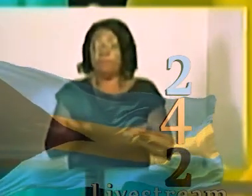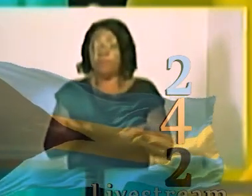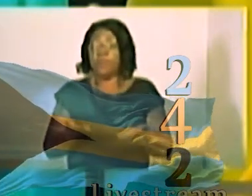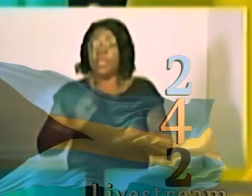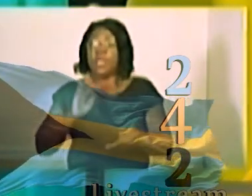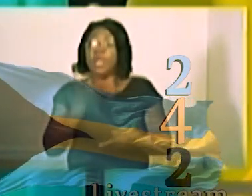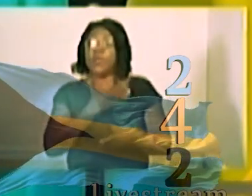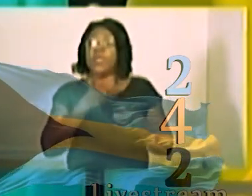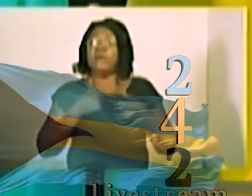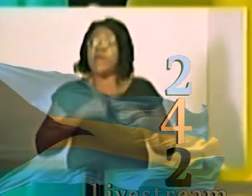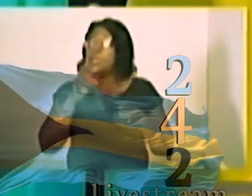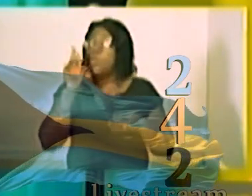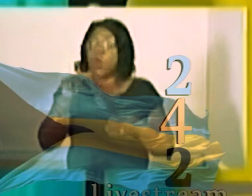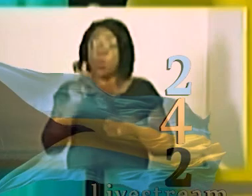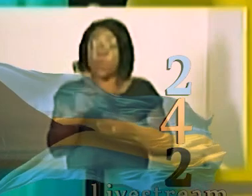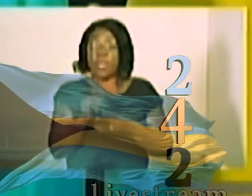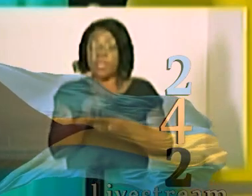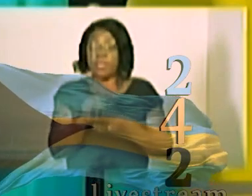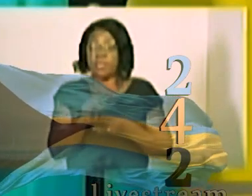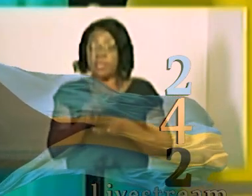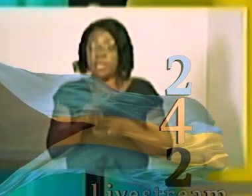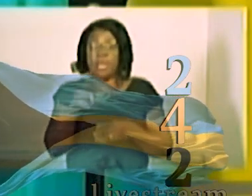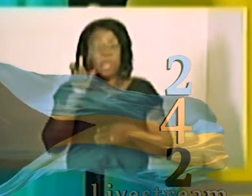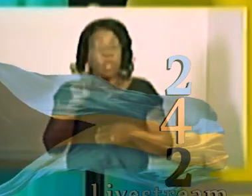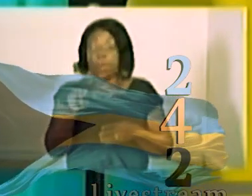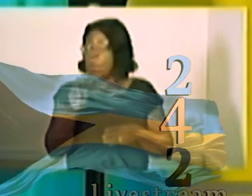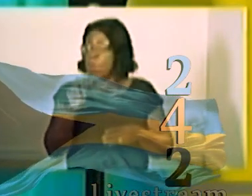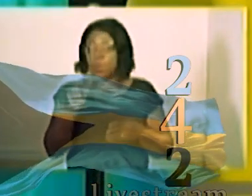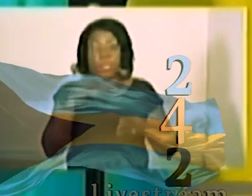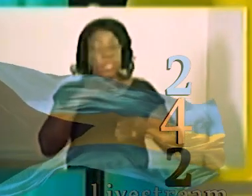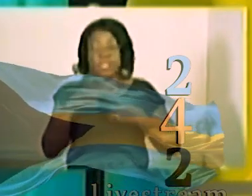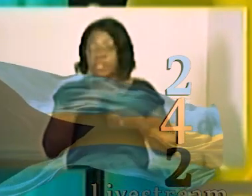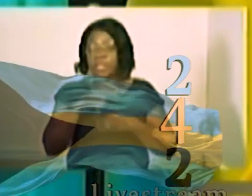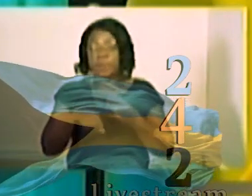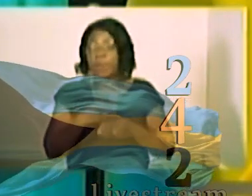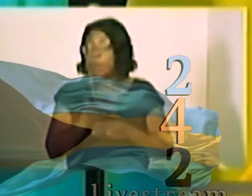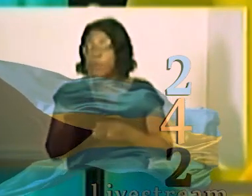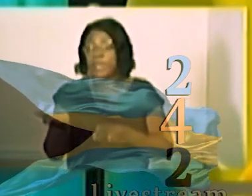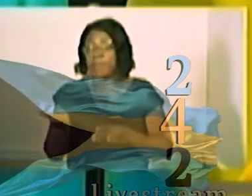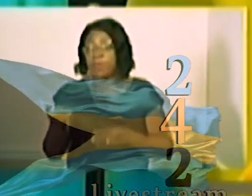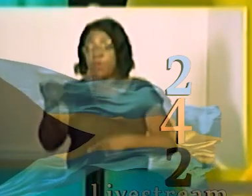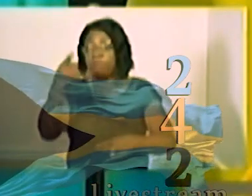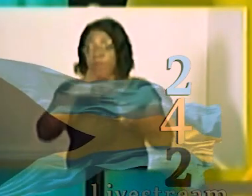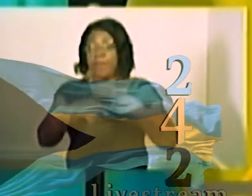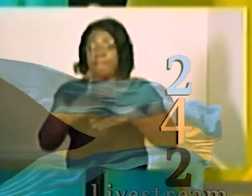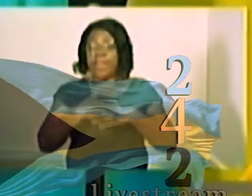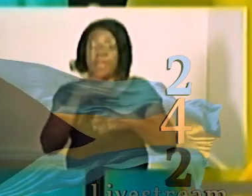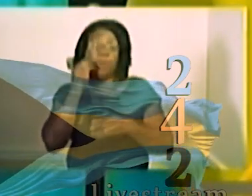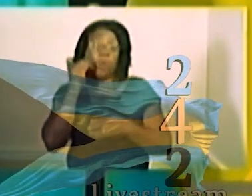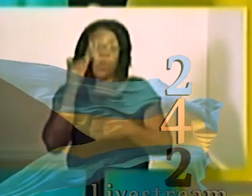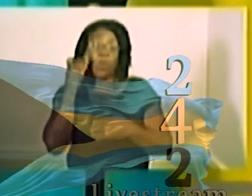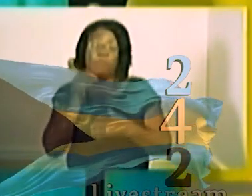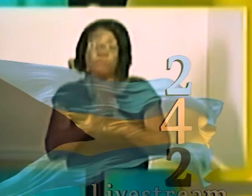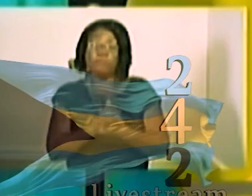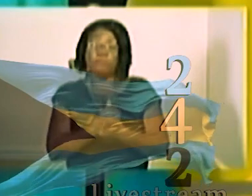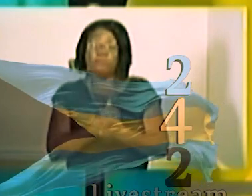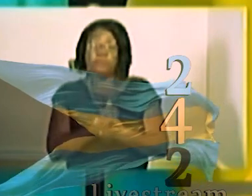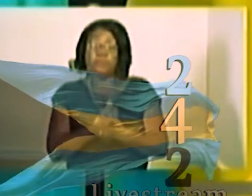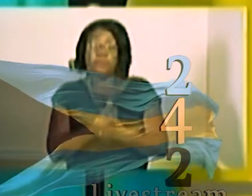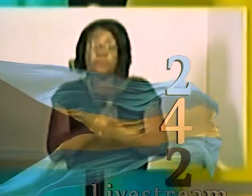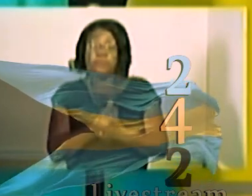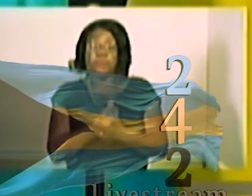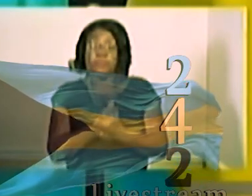We've had no cases and no concerns about those who have returned.